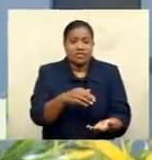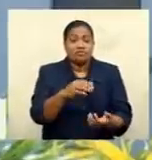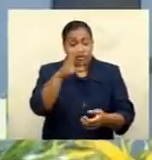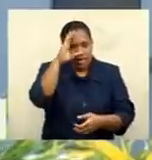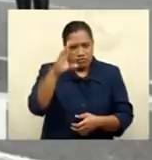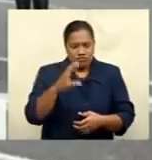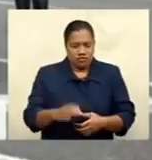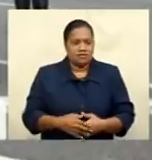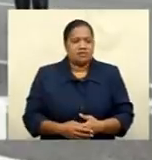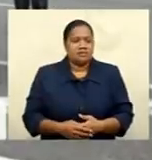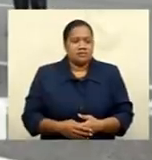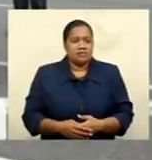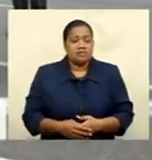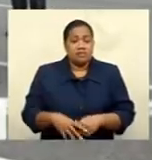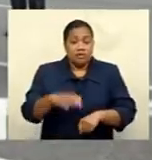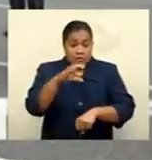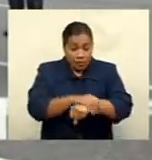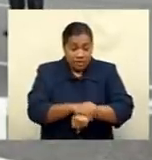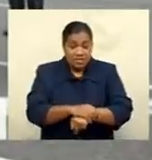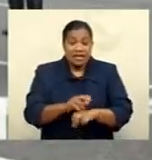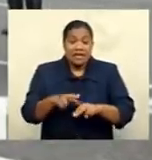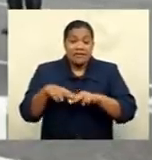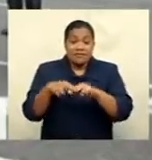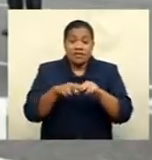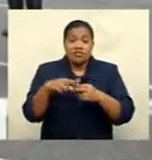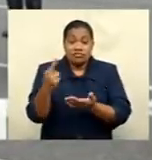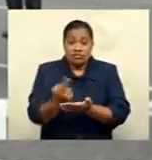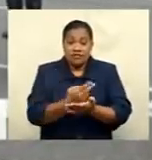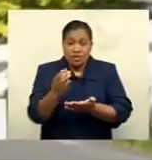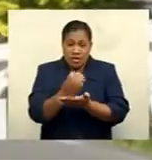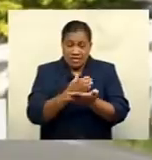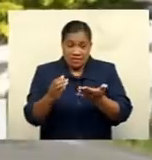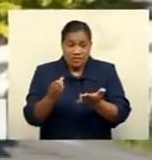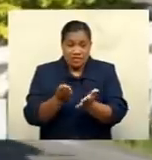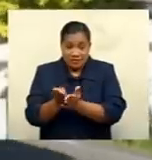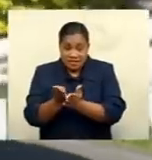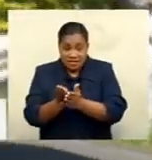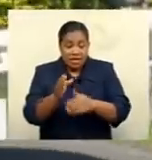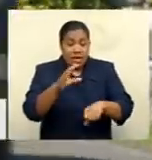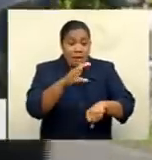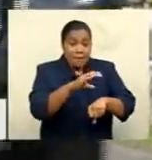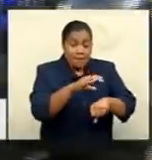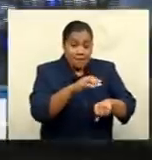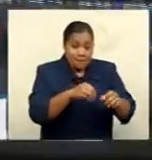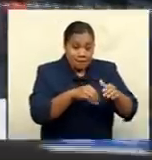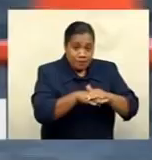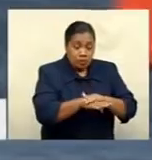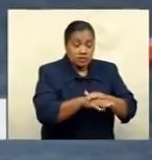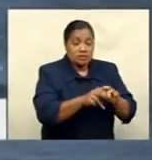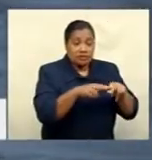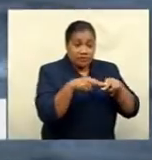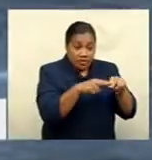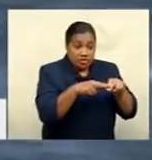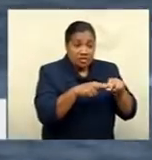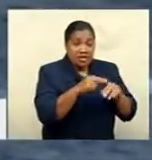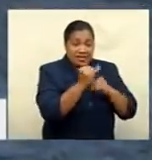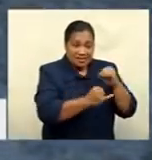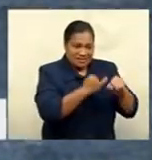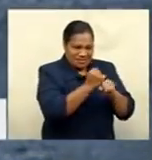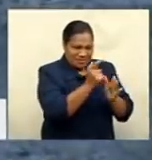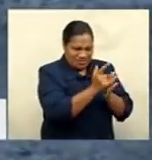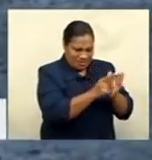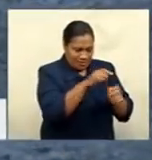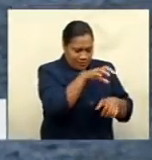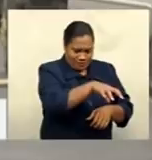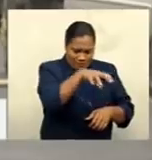between police, Fiji Revenue Customs Services, Post Fiji Limited and international law enforcement partners.